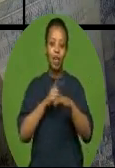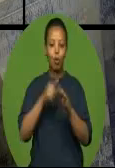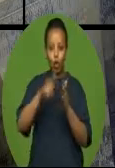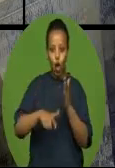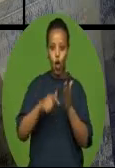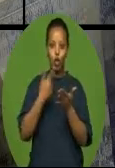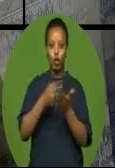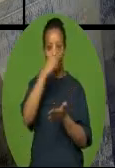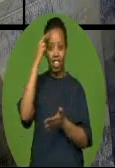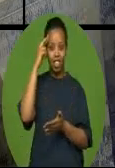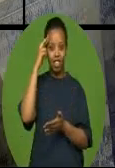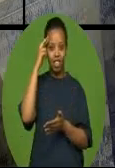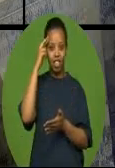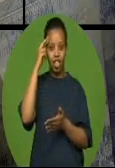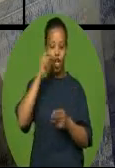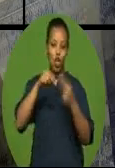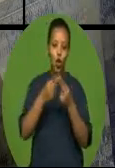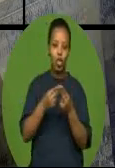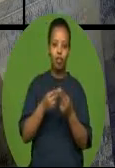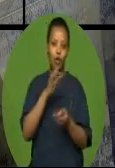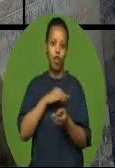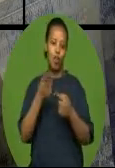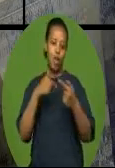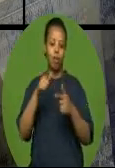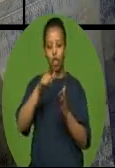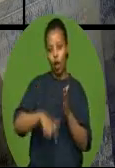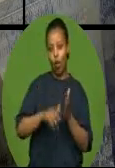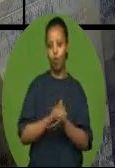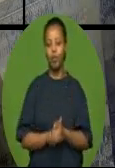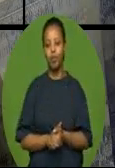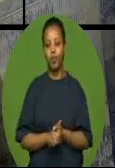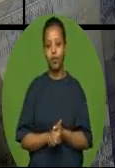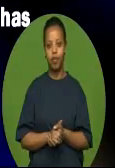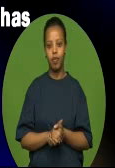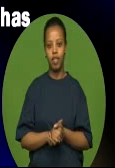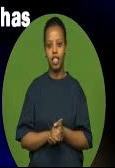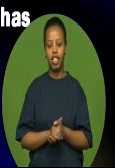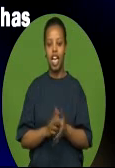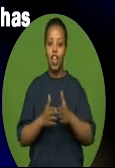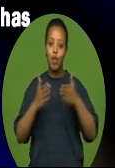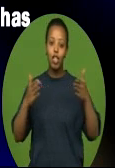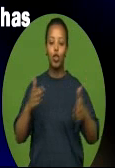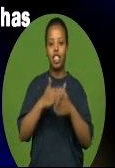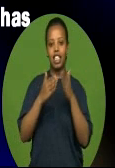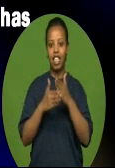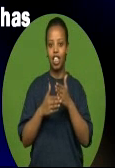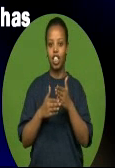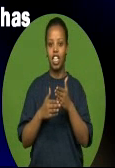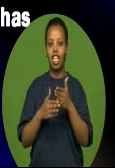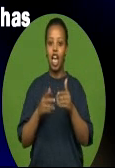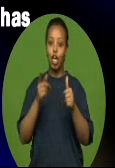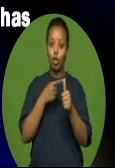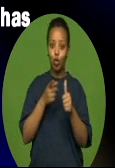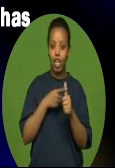sometimes low. Due to this reason, unit profit becomes low. In the maturity